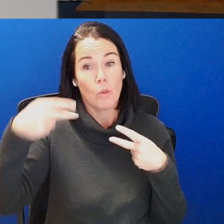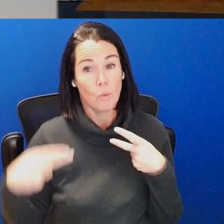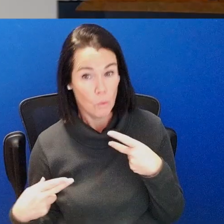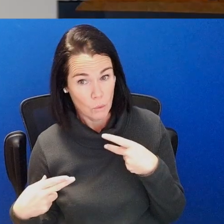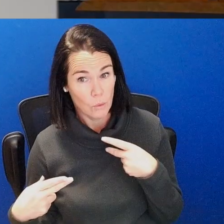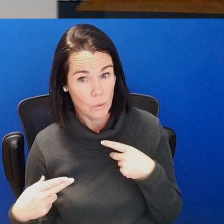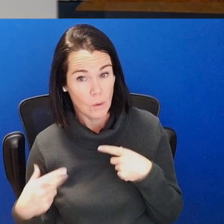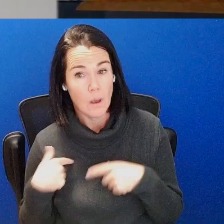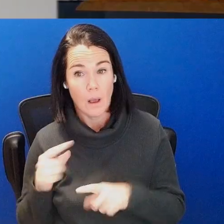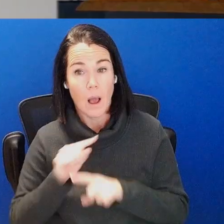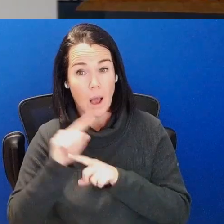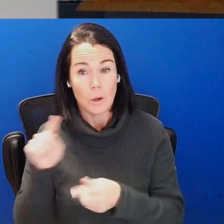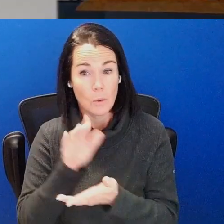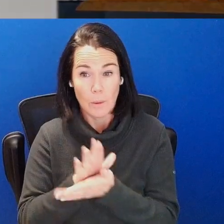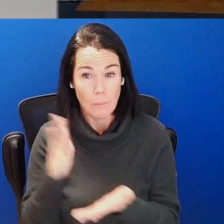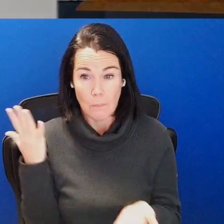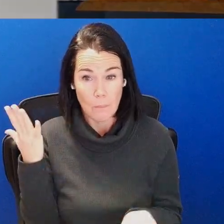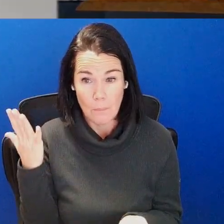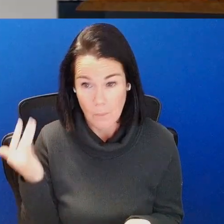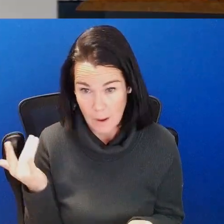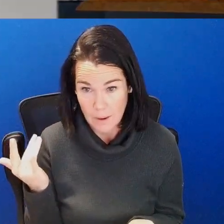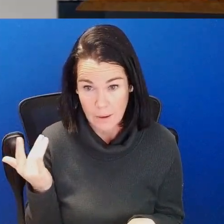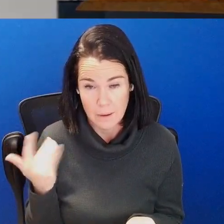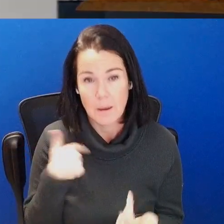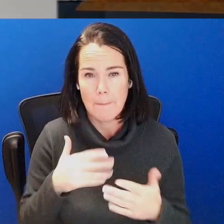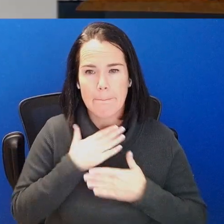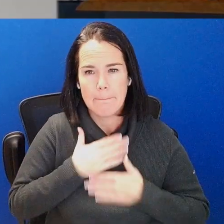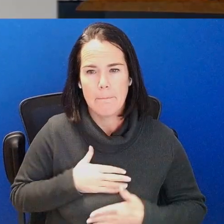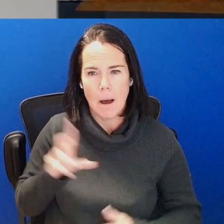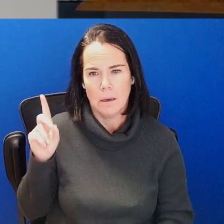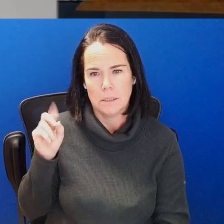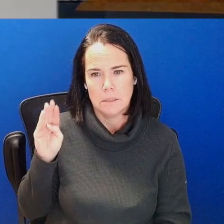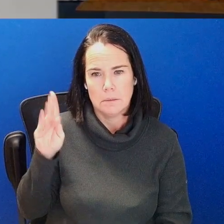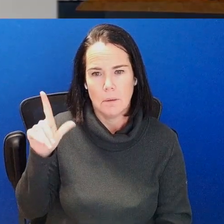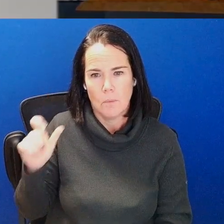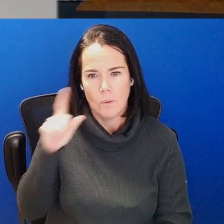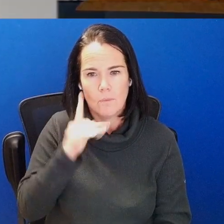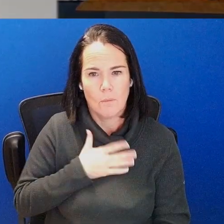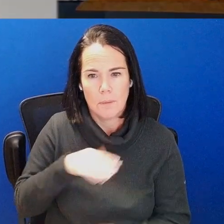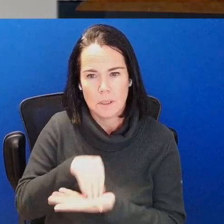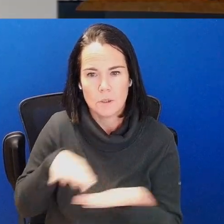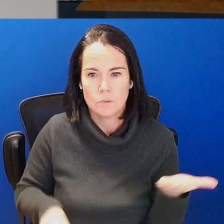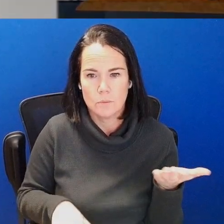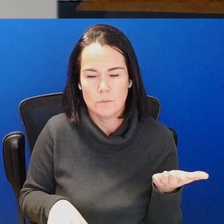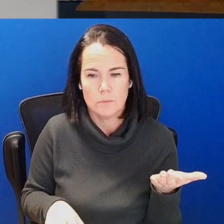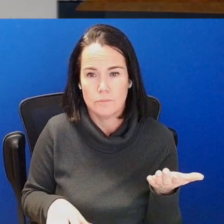Whereas on Thursdays, I literally go to campus to body double for my students.